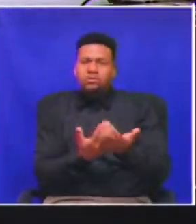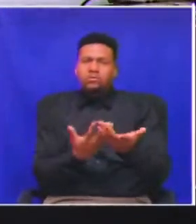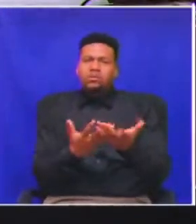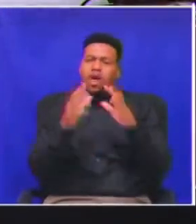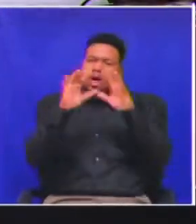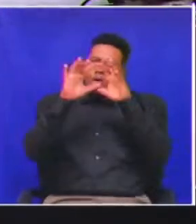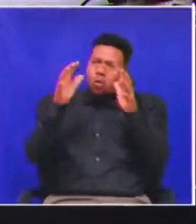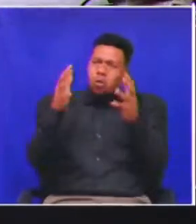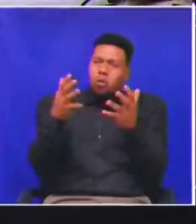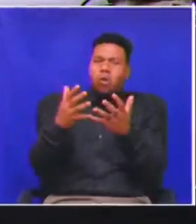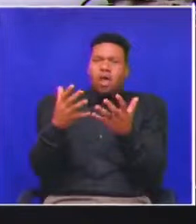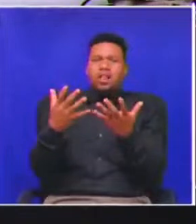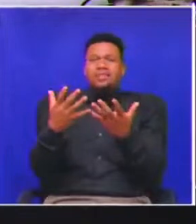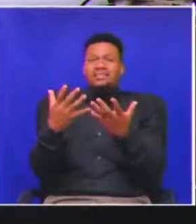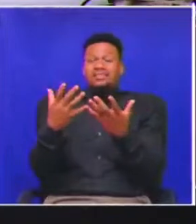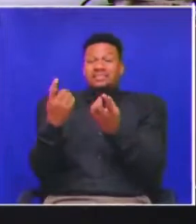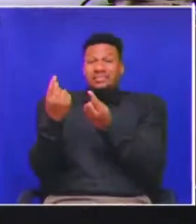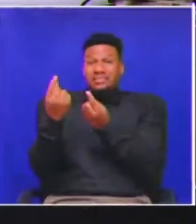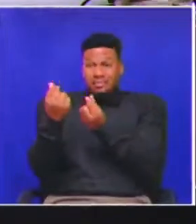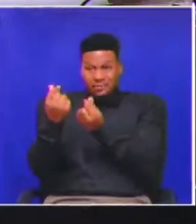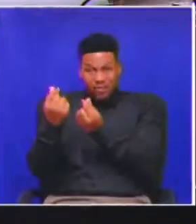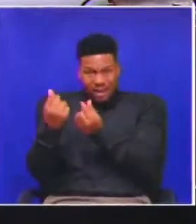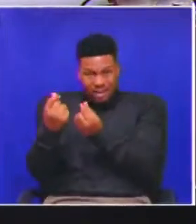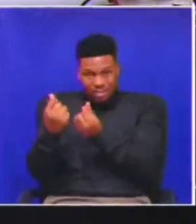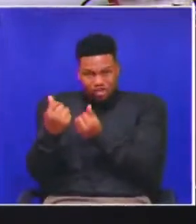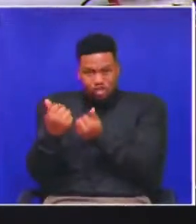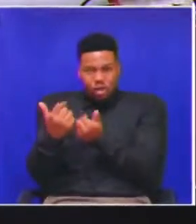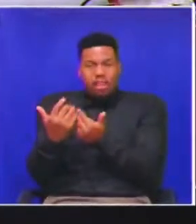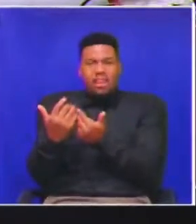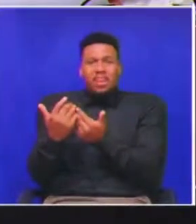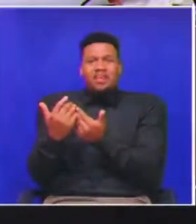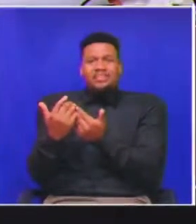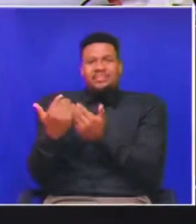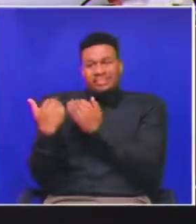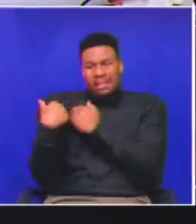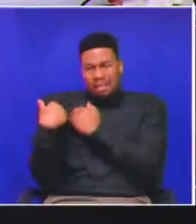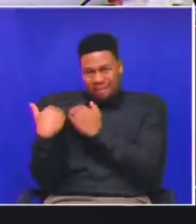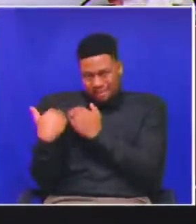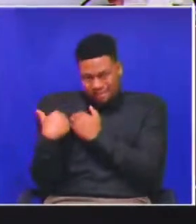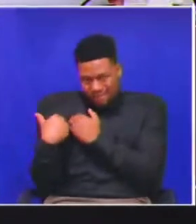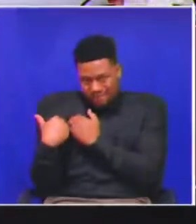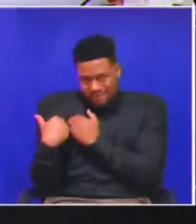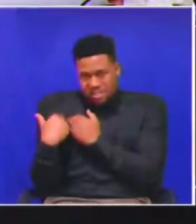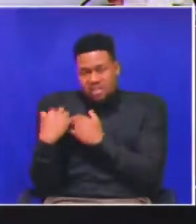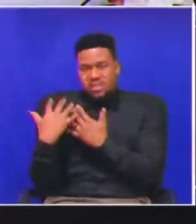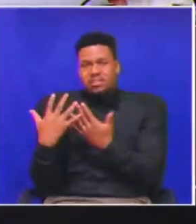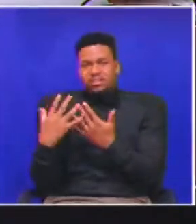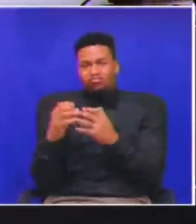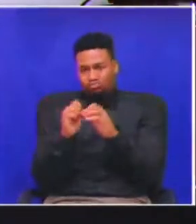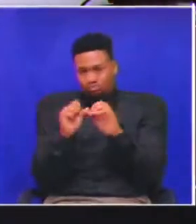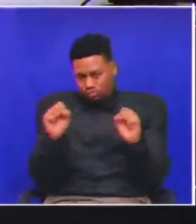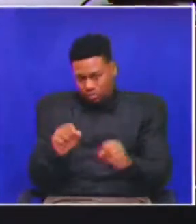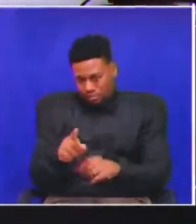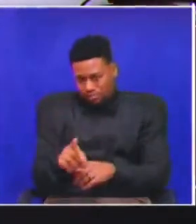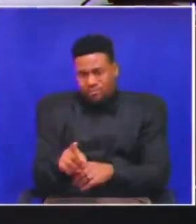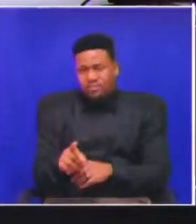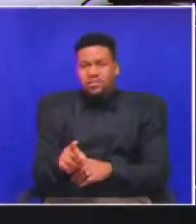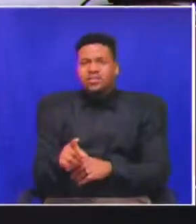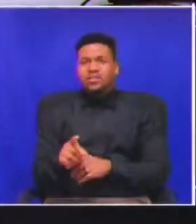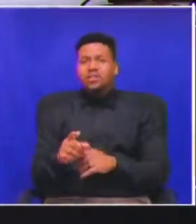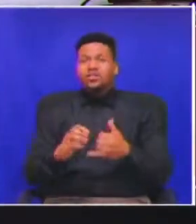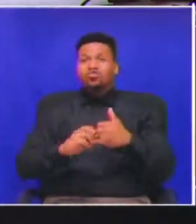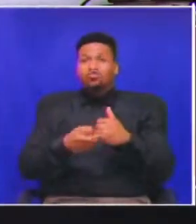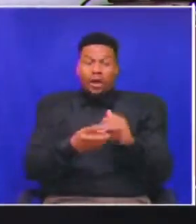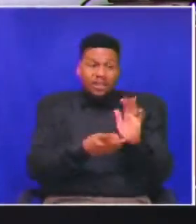financial safety net and enhance representation of developing economies in the major